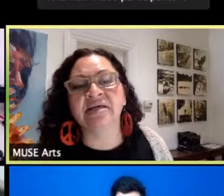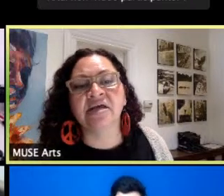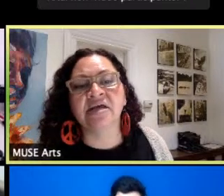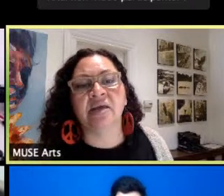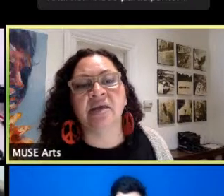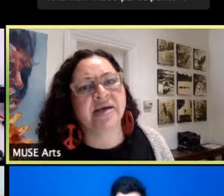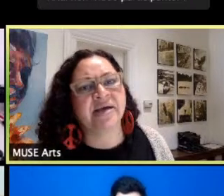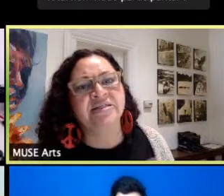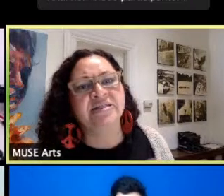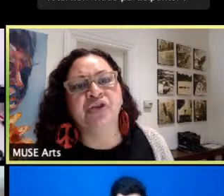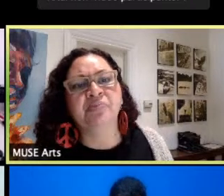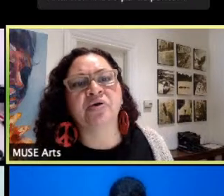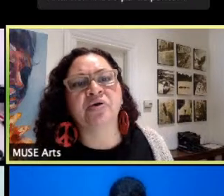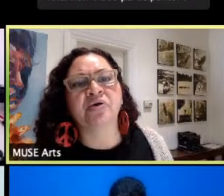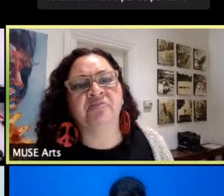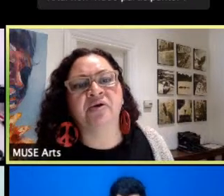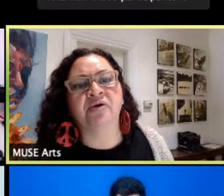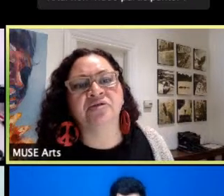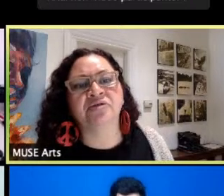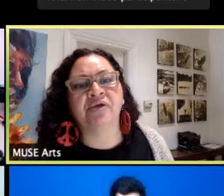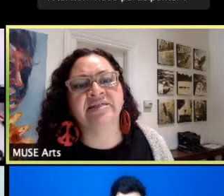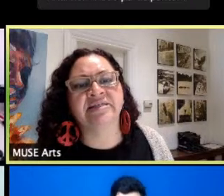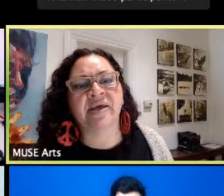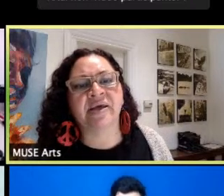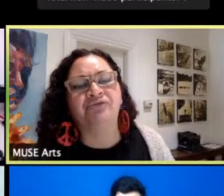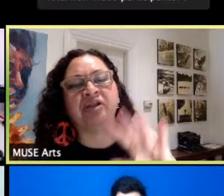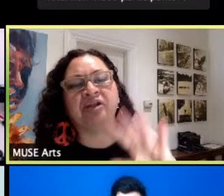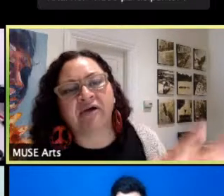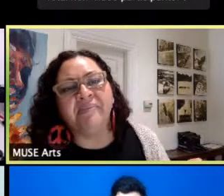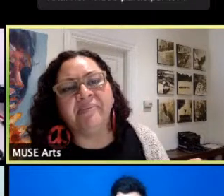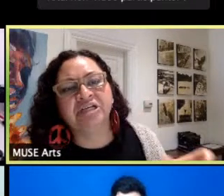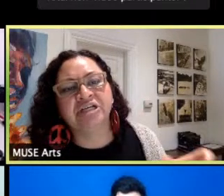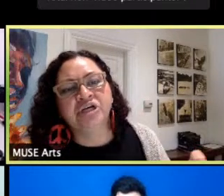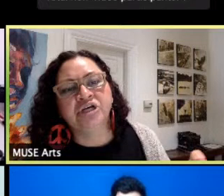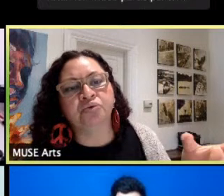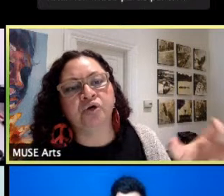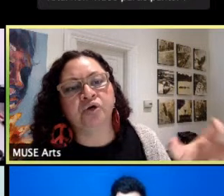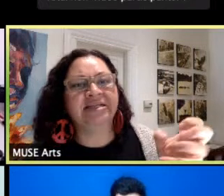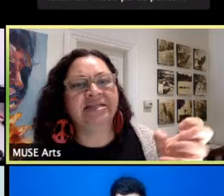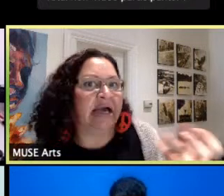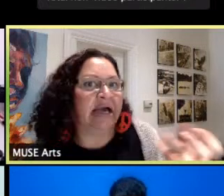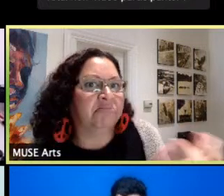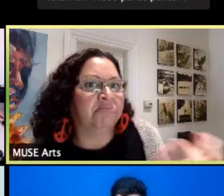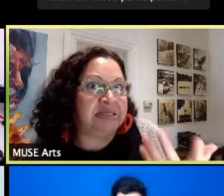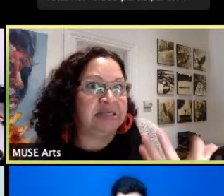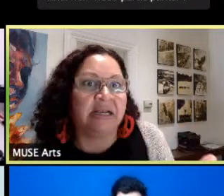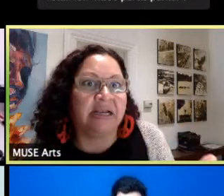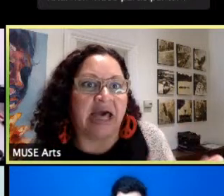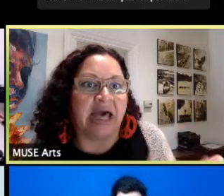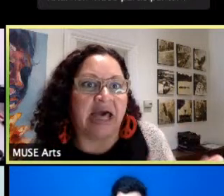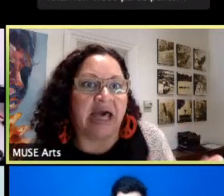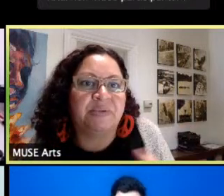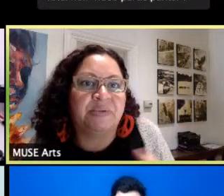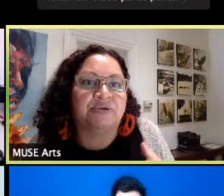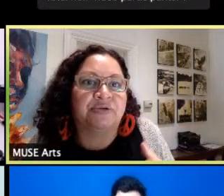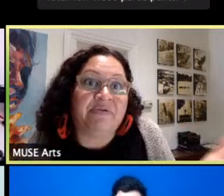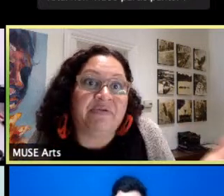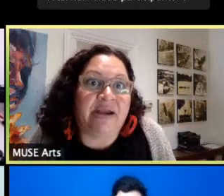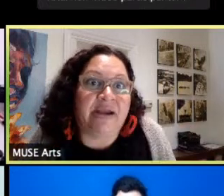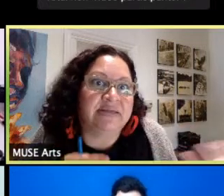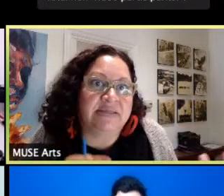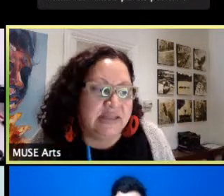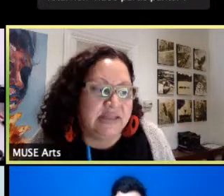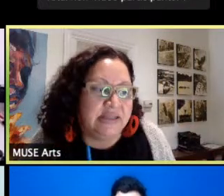something positive because it creates a space for the families to interact. And basically that happens because everybody was in the same